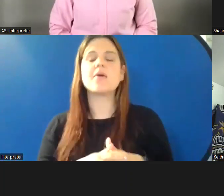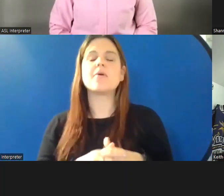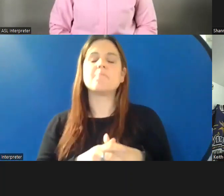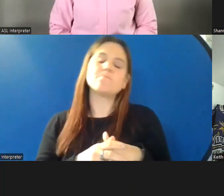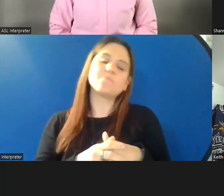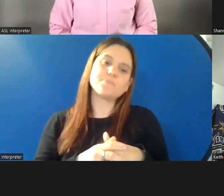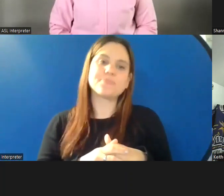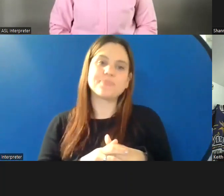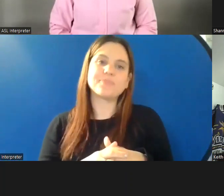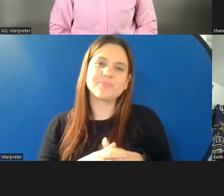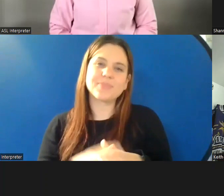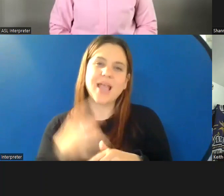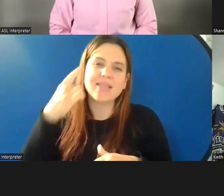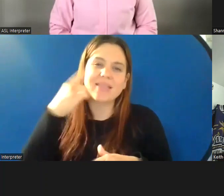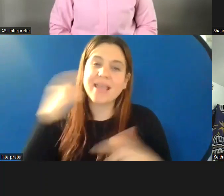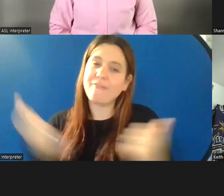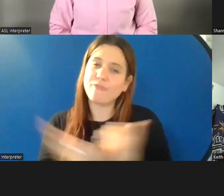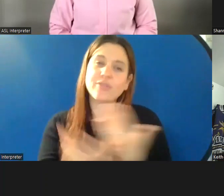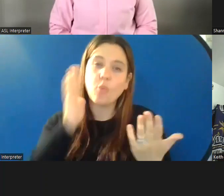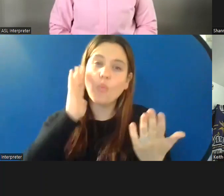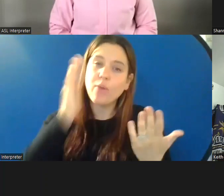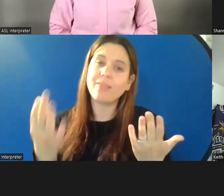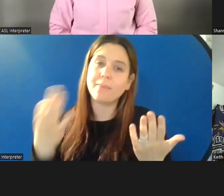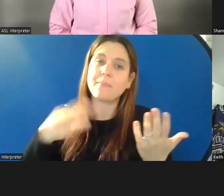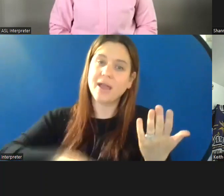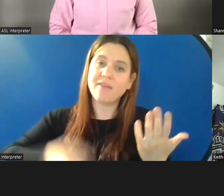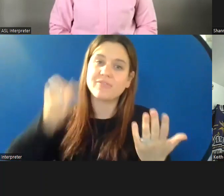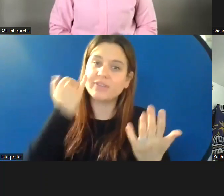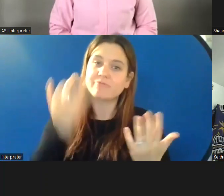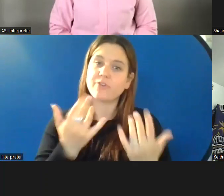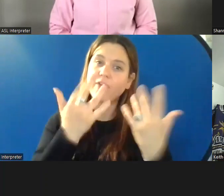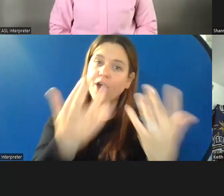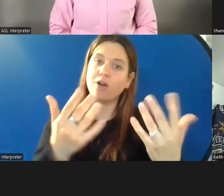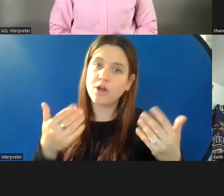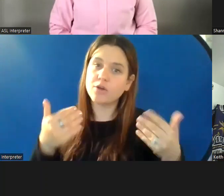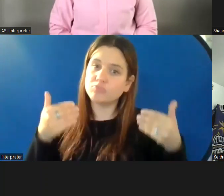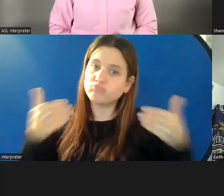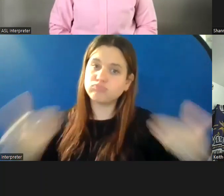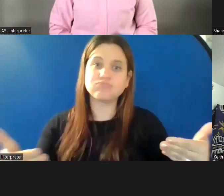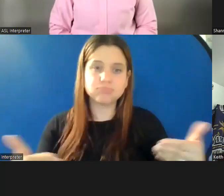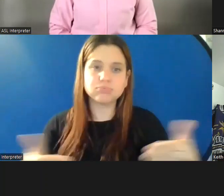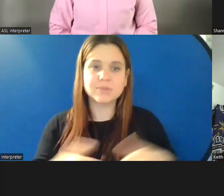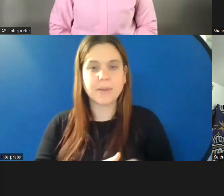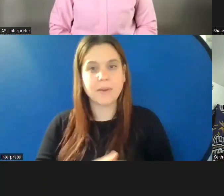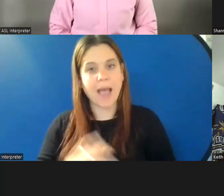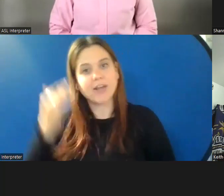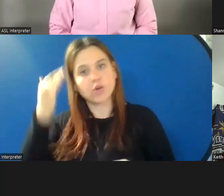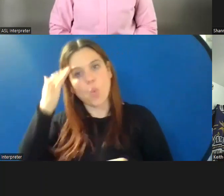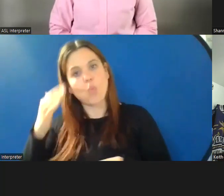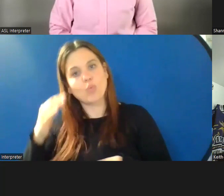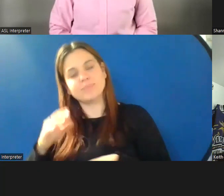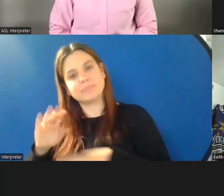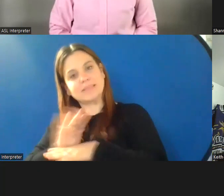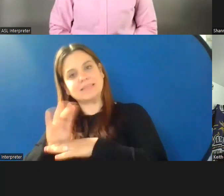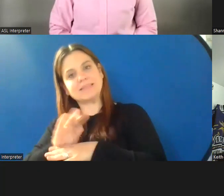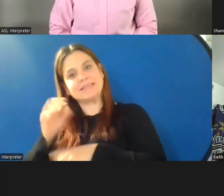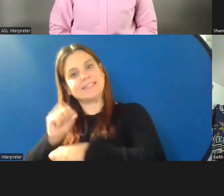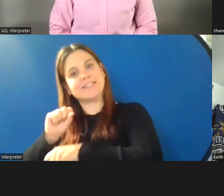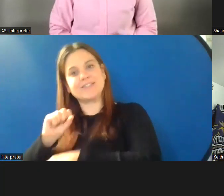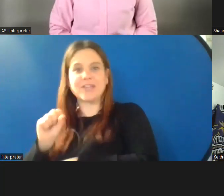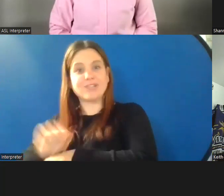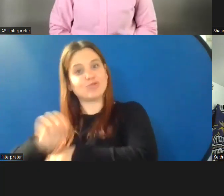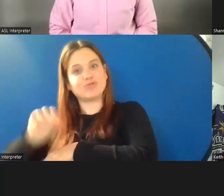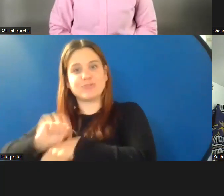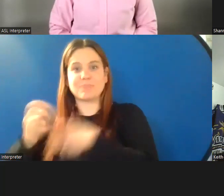I think everything would benefit from it, you know, with, you know, industry, I guess not so much, but, you know, you can make an argument